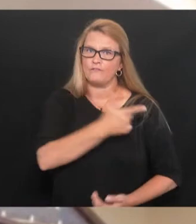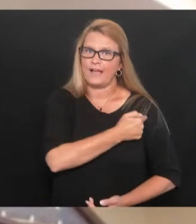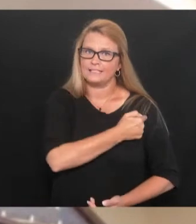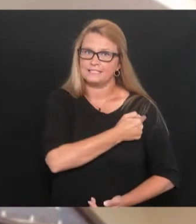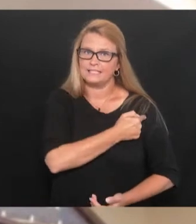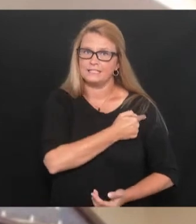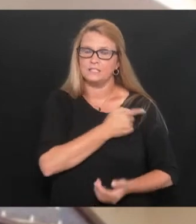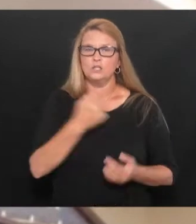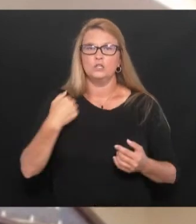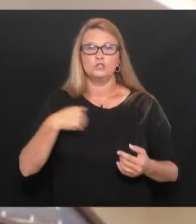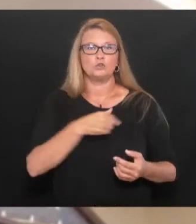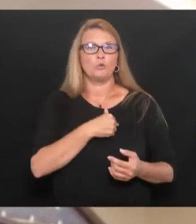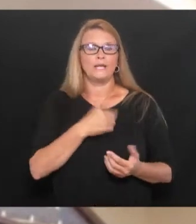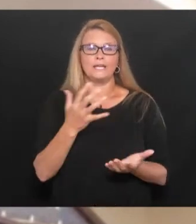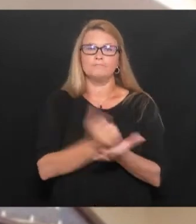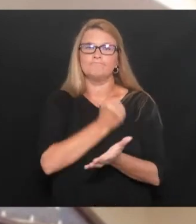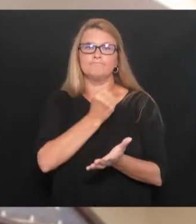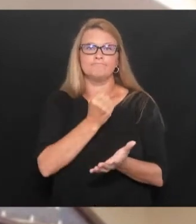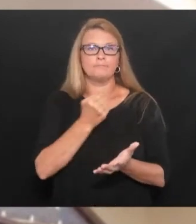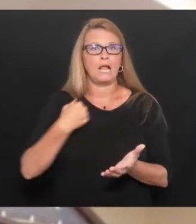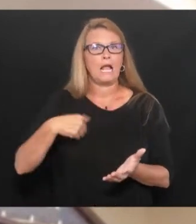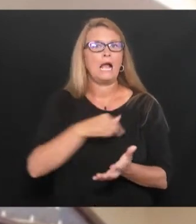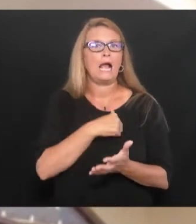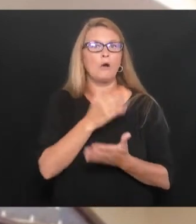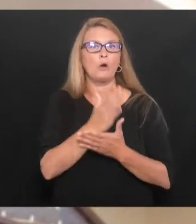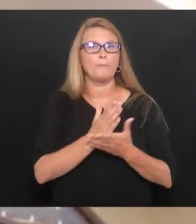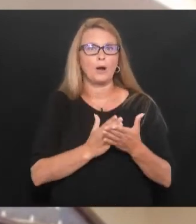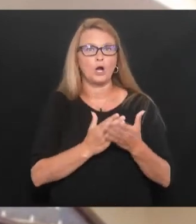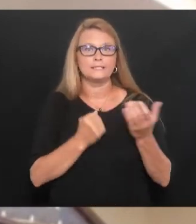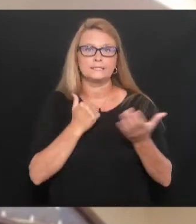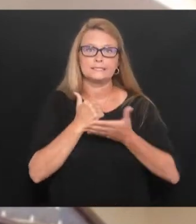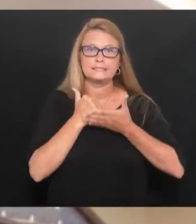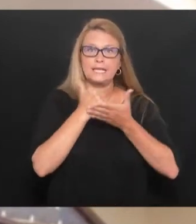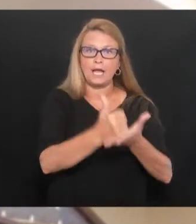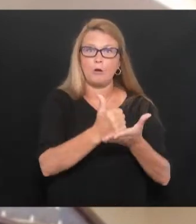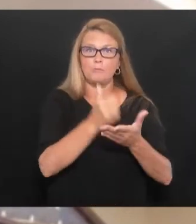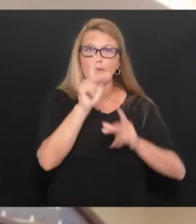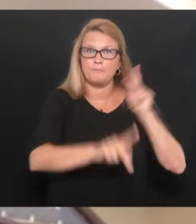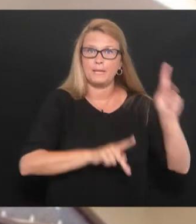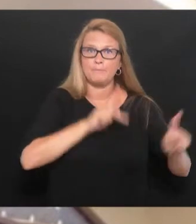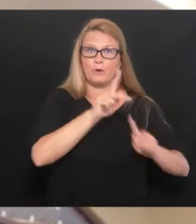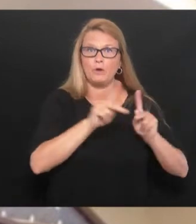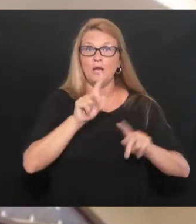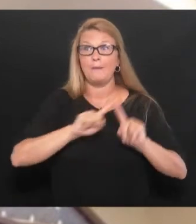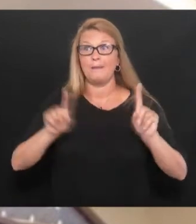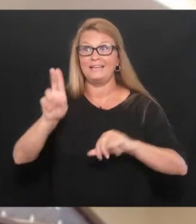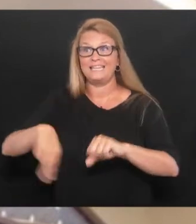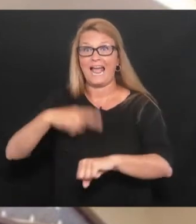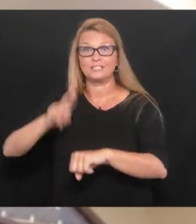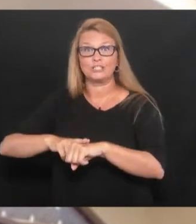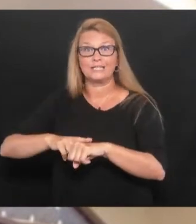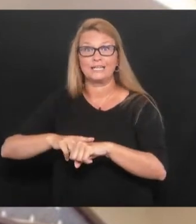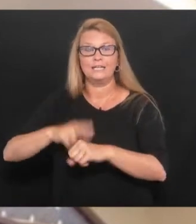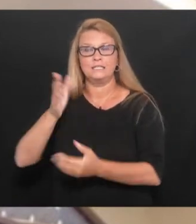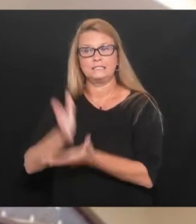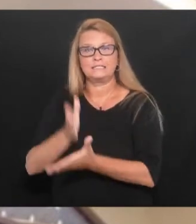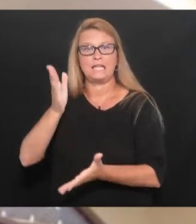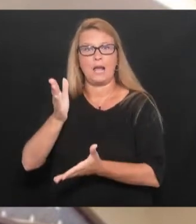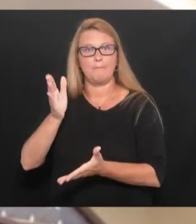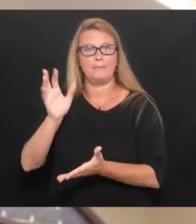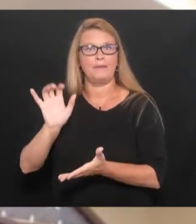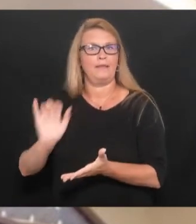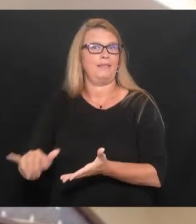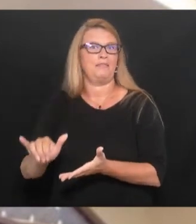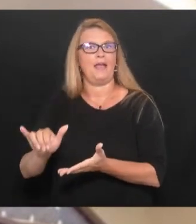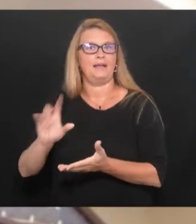that we can do our part, both here for the citizens, but also nationally to stem the tide of this. A couple other items to